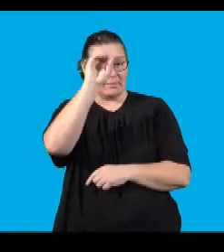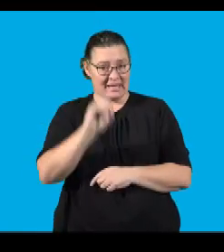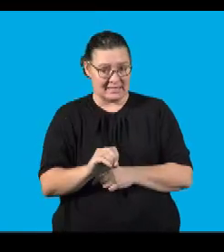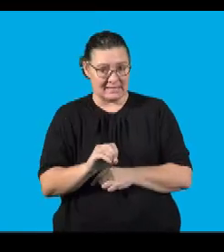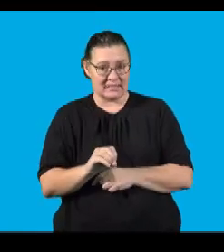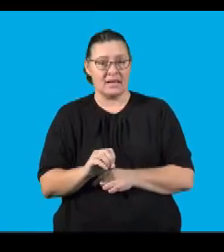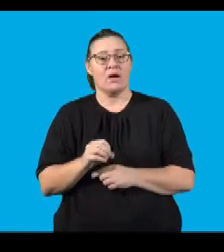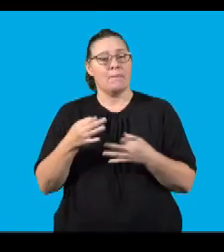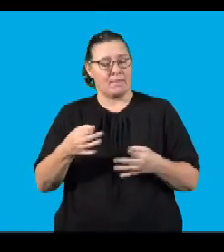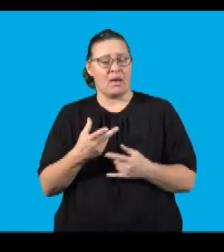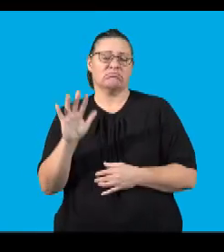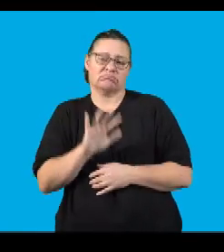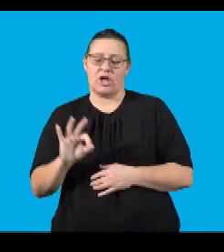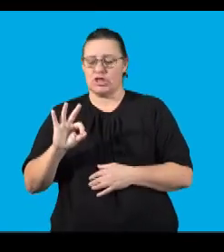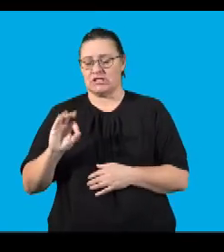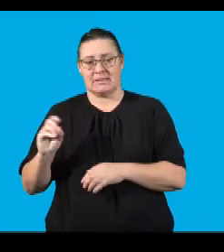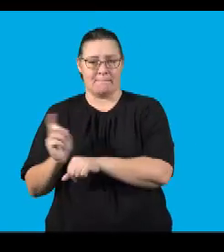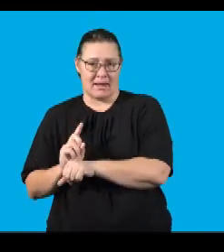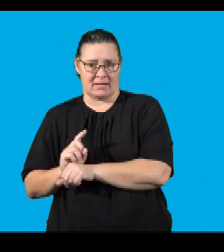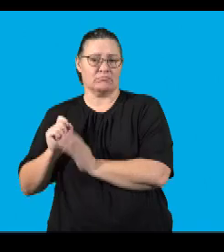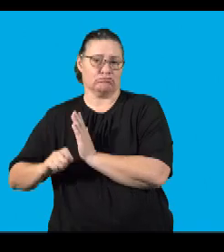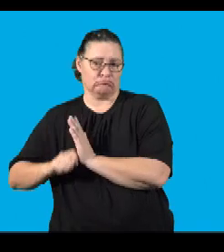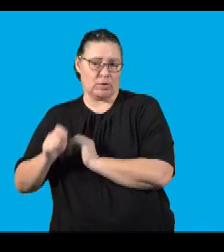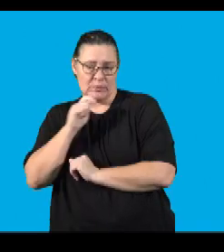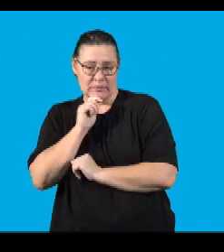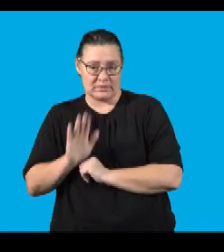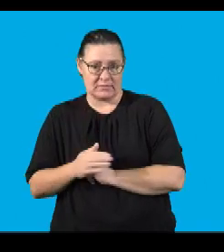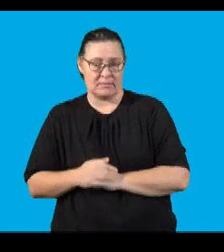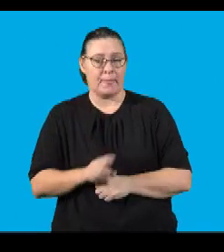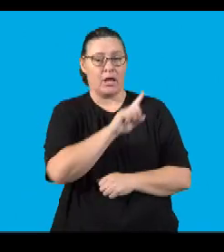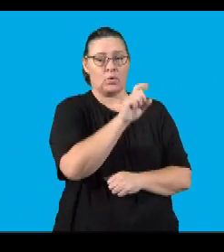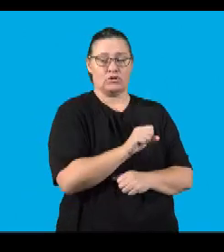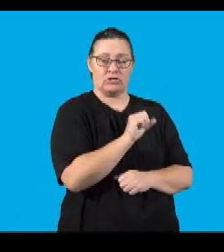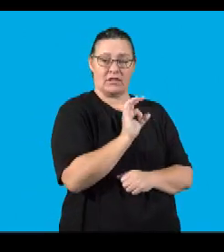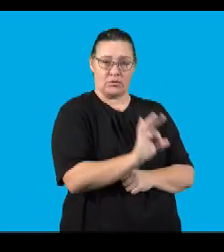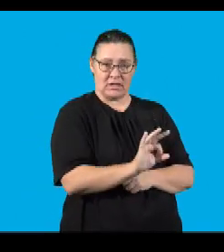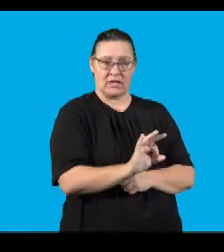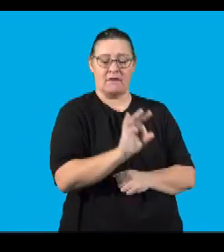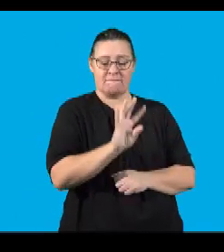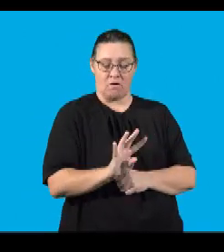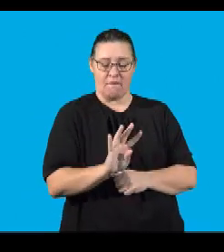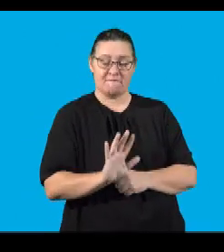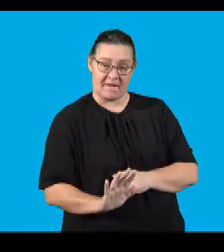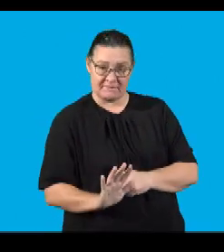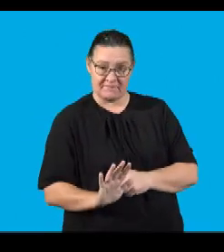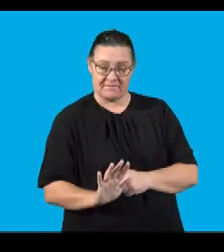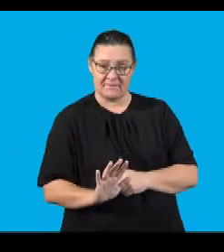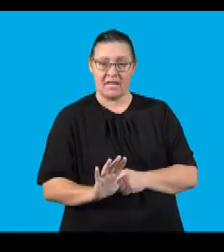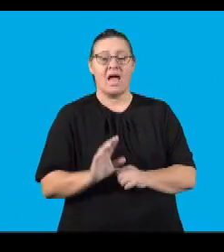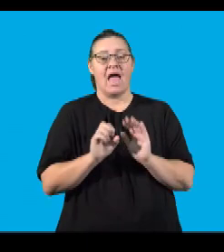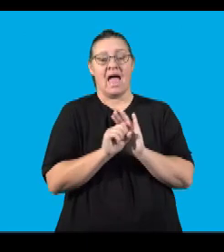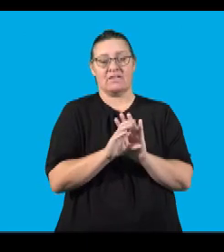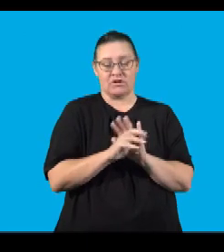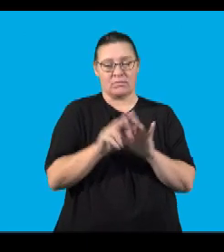of the paper and you should spend about 30 minutes on this question. Questions 3, 4 and 5,